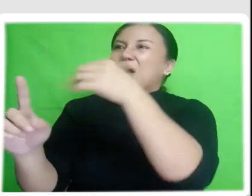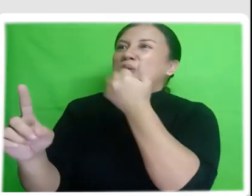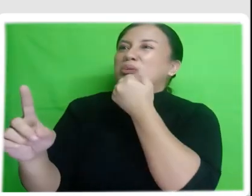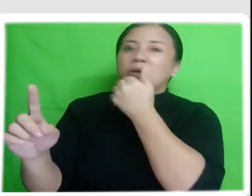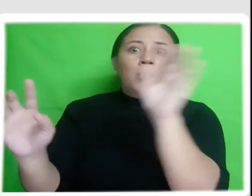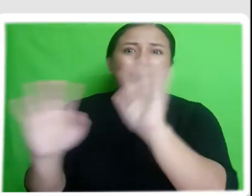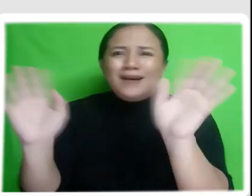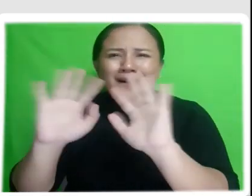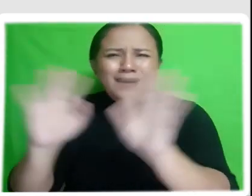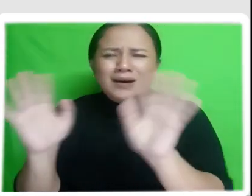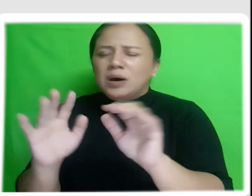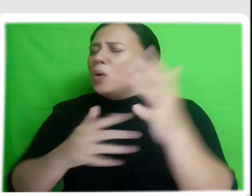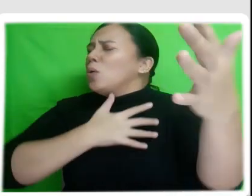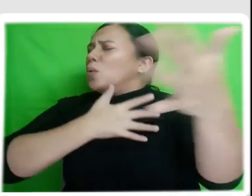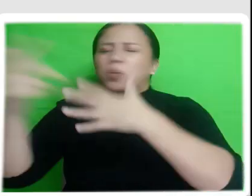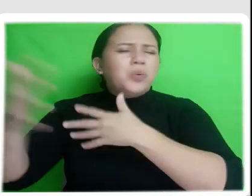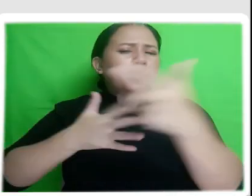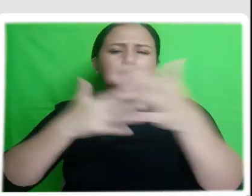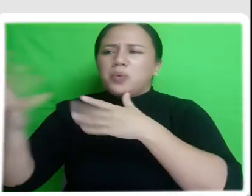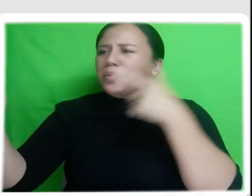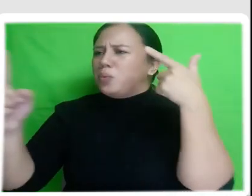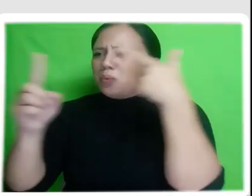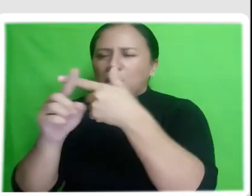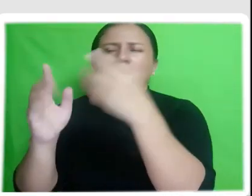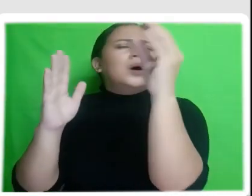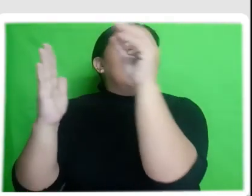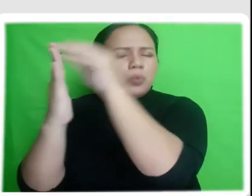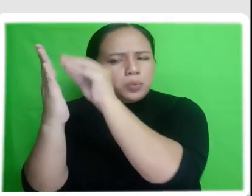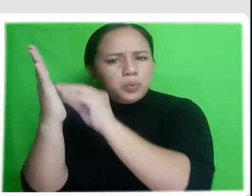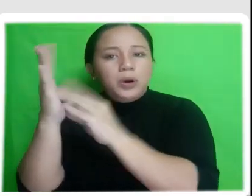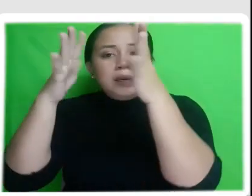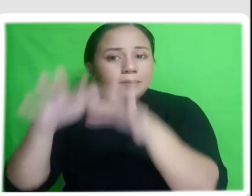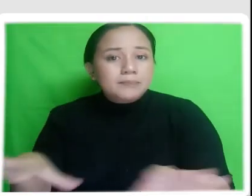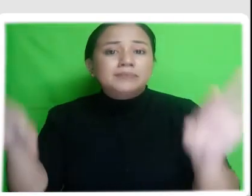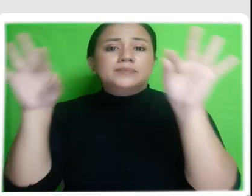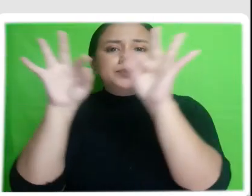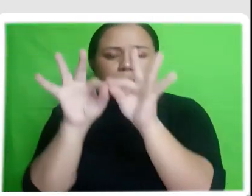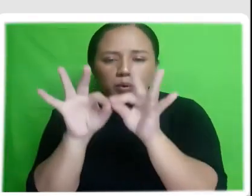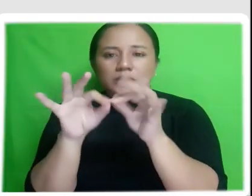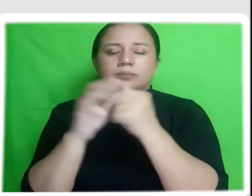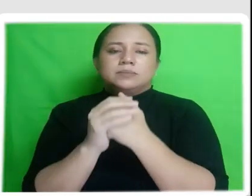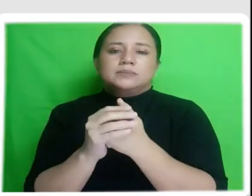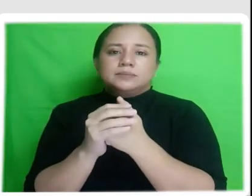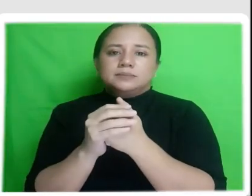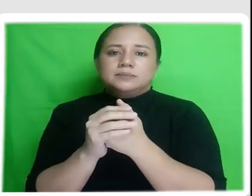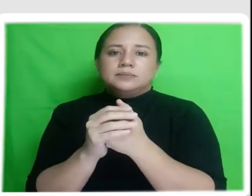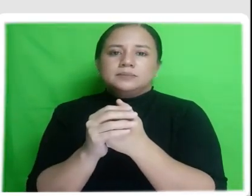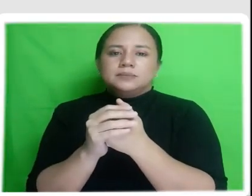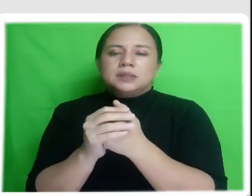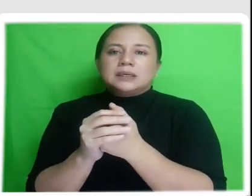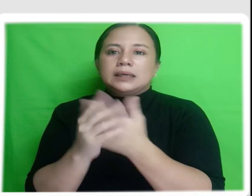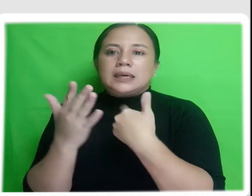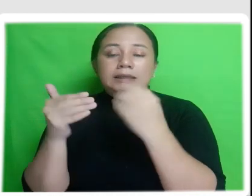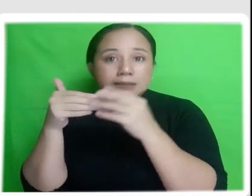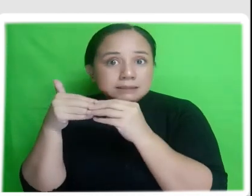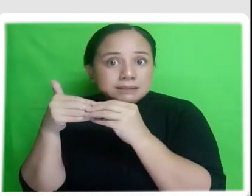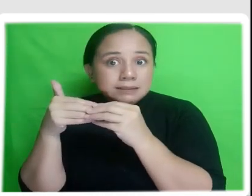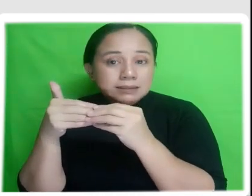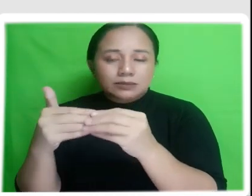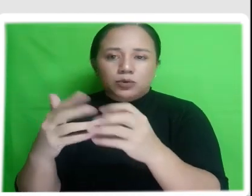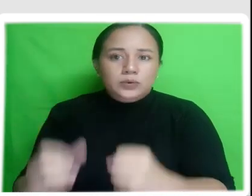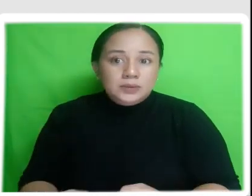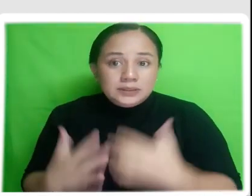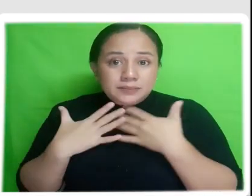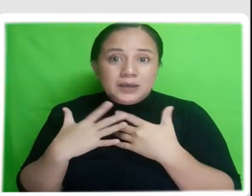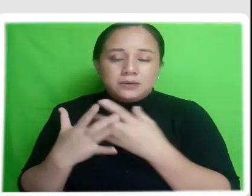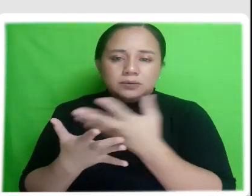Whatever your motives, write them down. What's important is, do they drive you rather than, let's